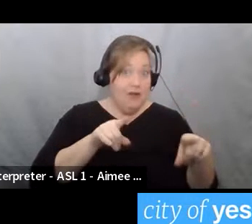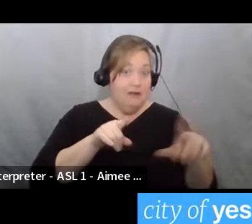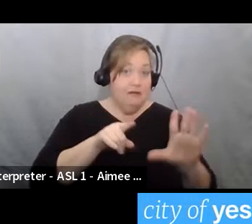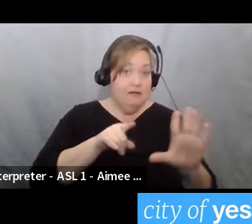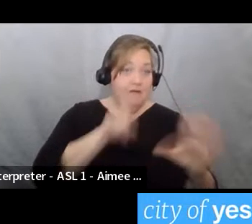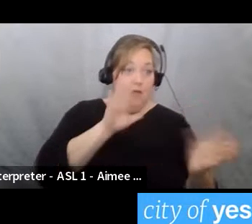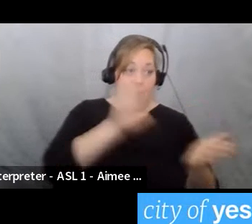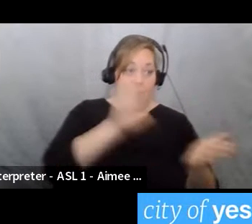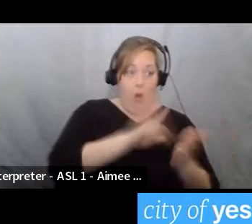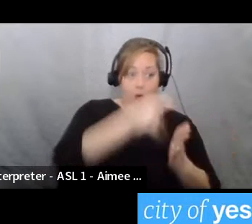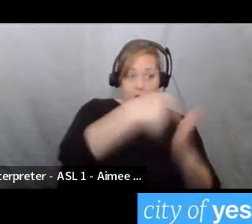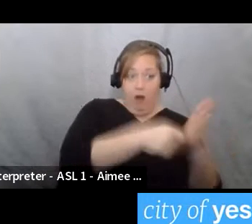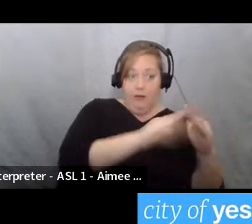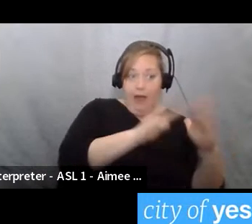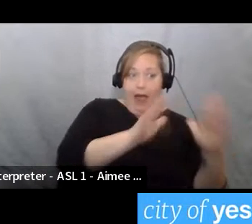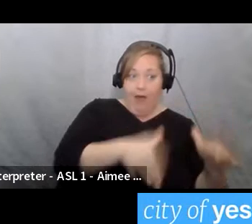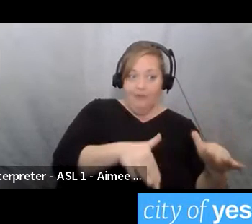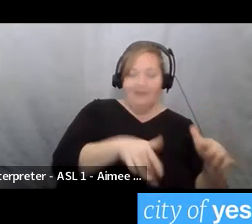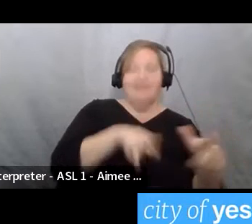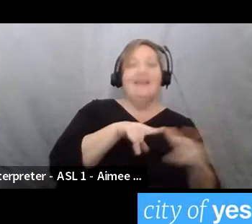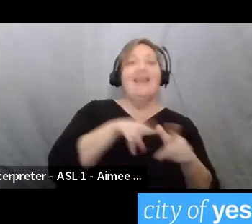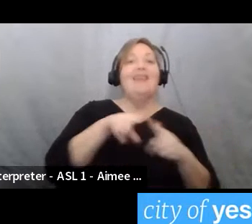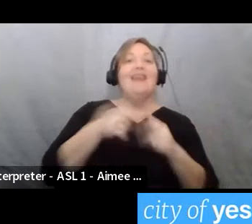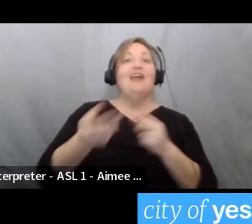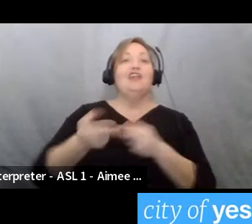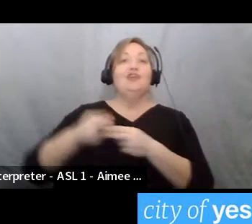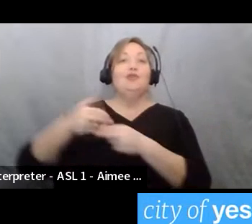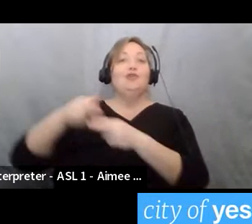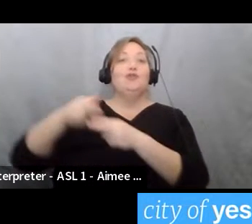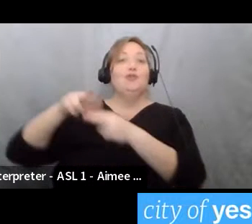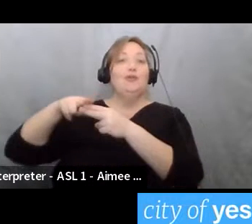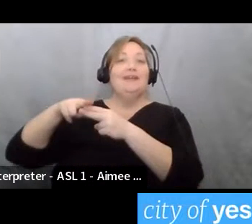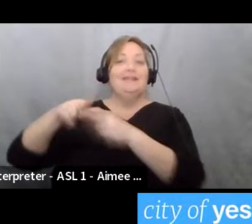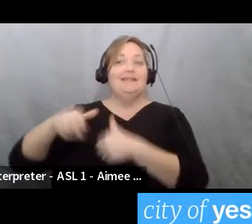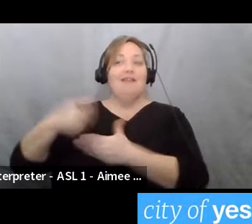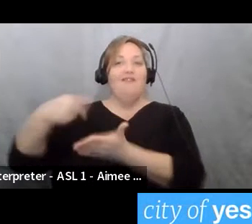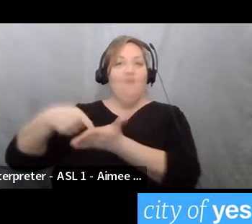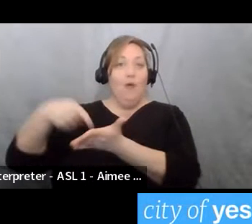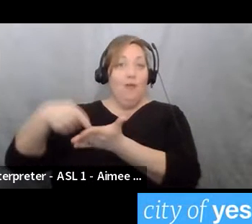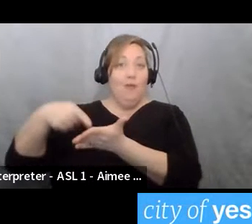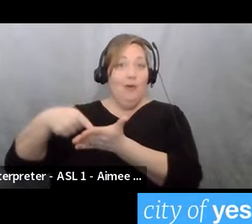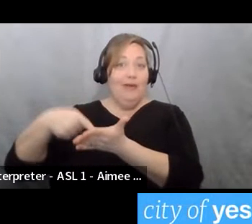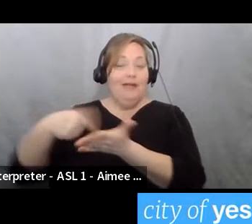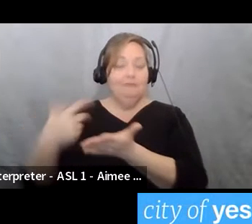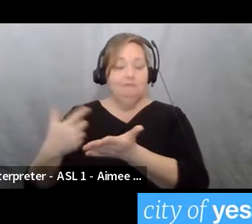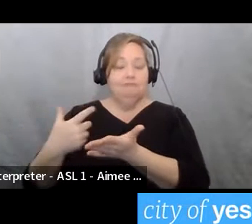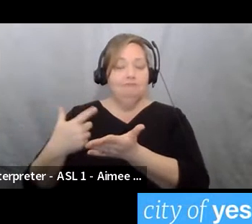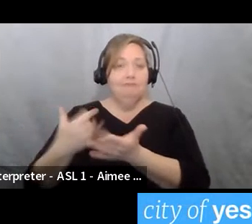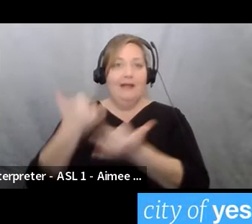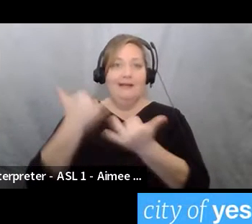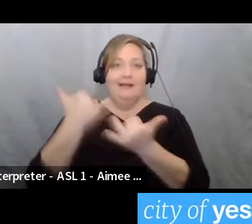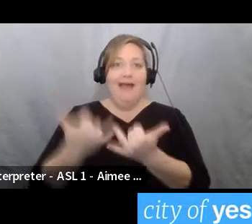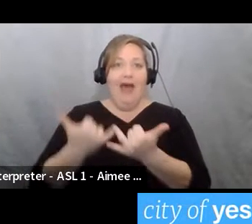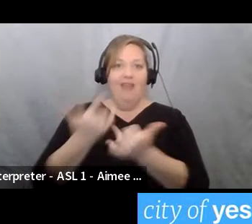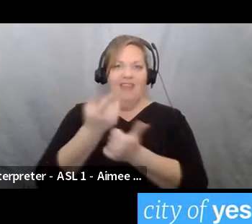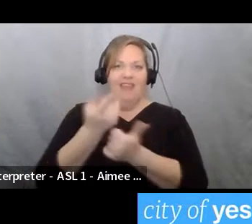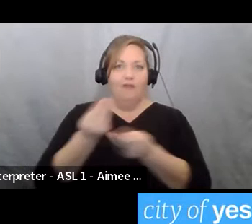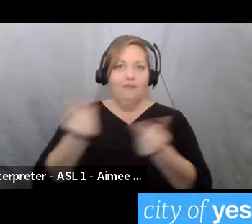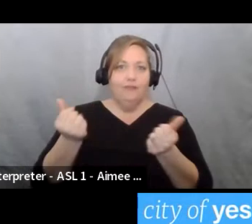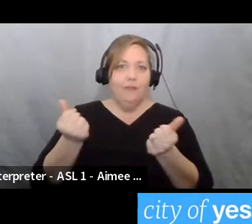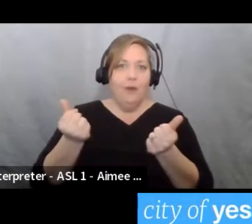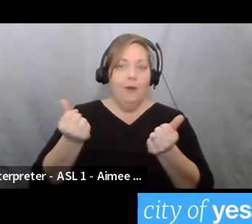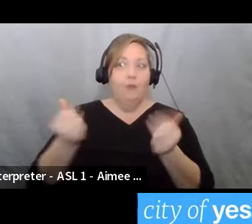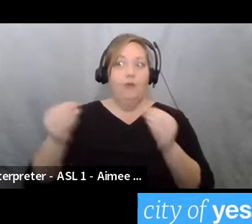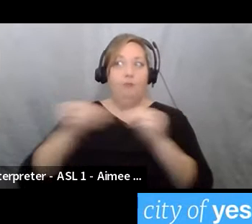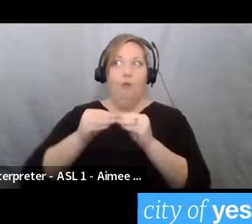the cost of housing, then you increase the profitability, and now a lot of things that didn't pencil out are now penciling out. Boom, more